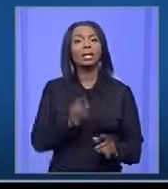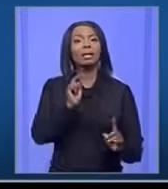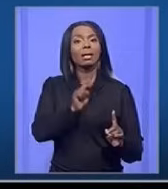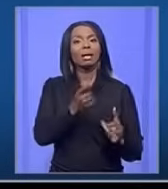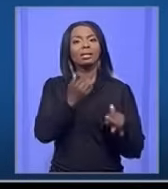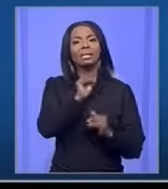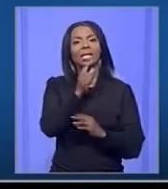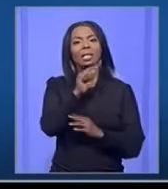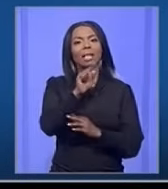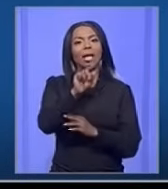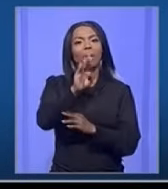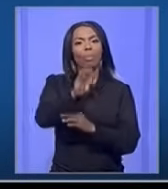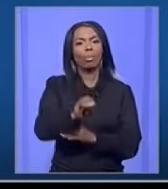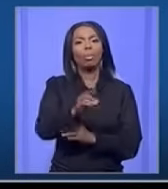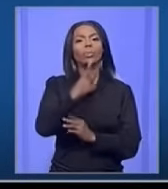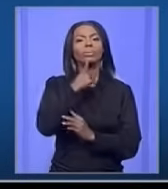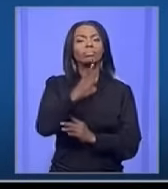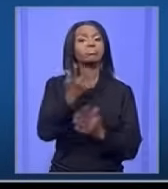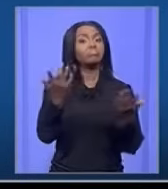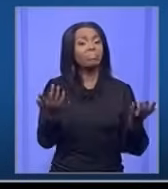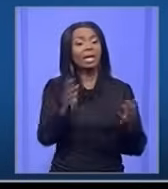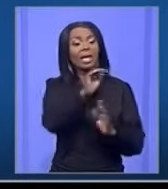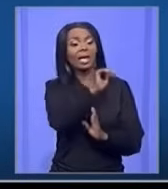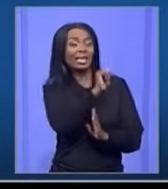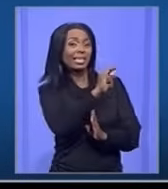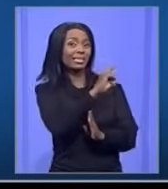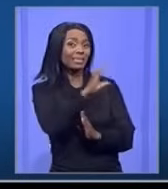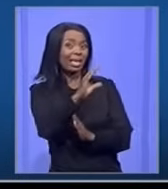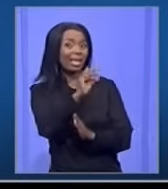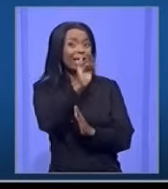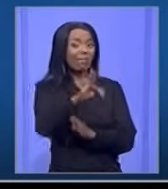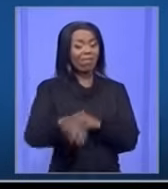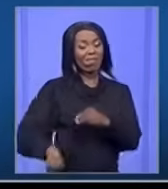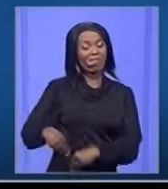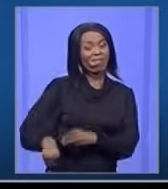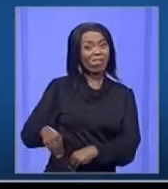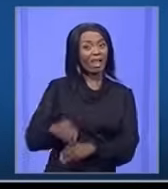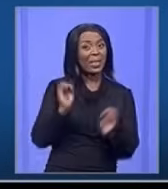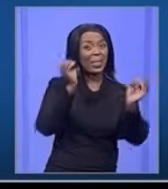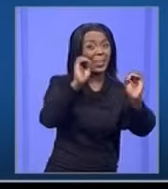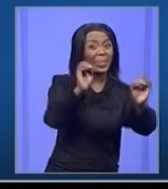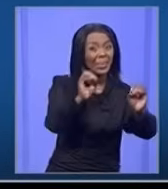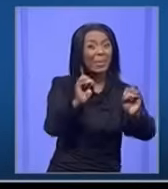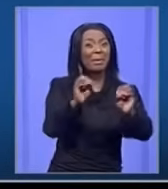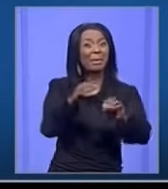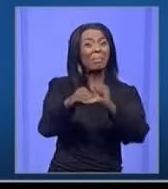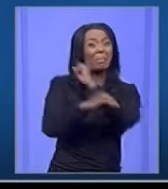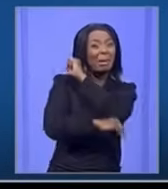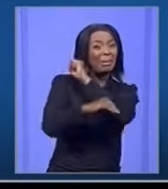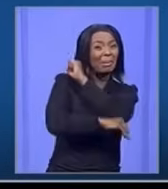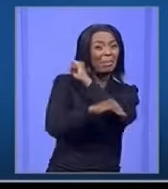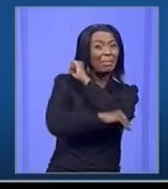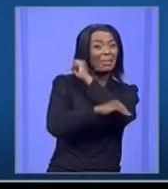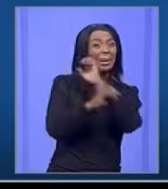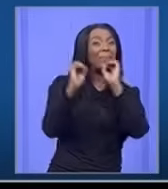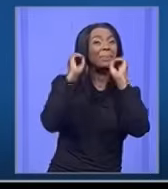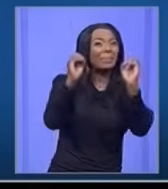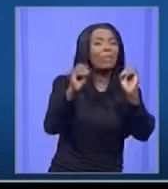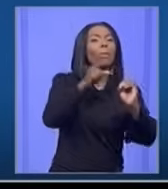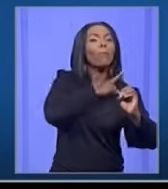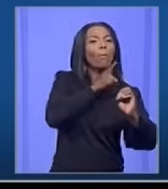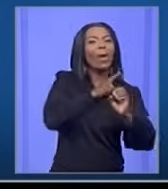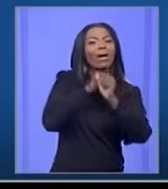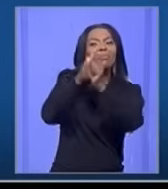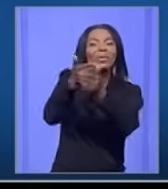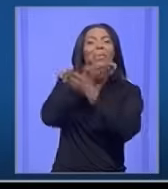Setlabo Montšha yena ore ge e le gore ANC ga ena bomenemene mathaithai le boradia e reng e sa